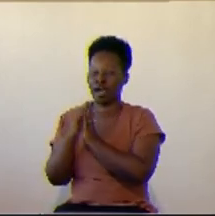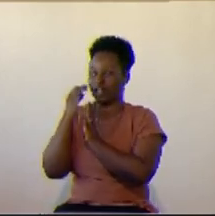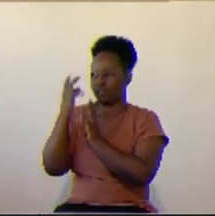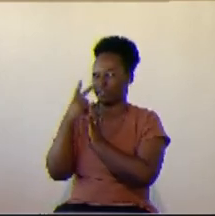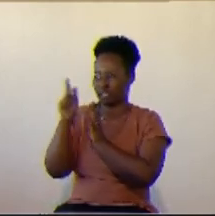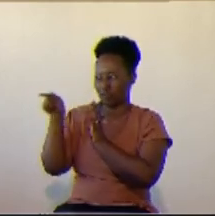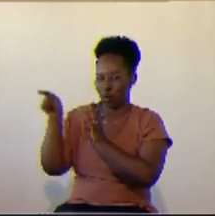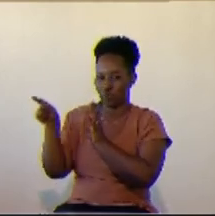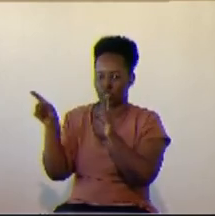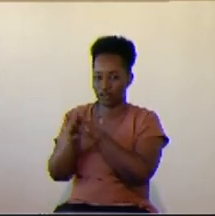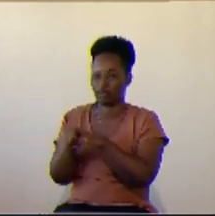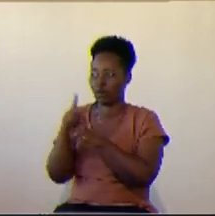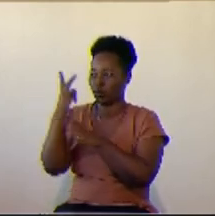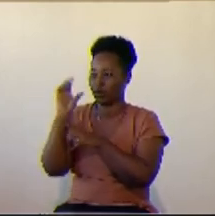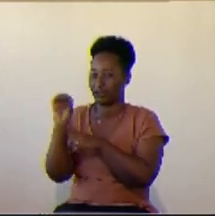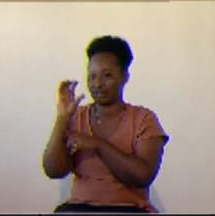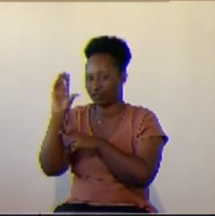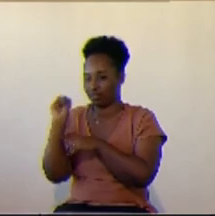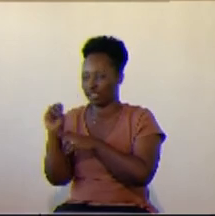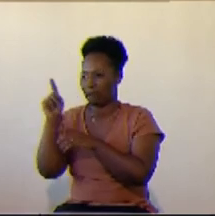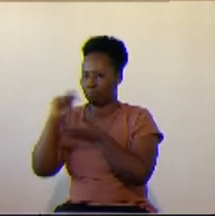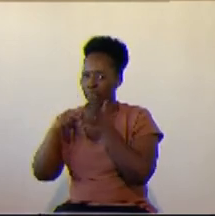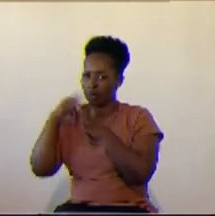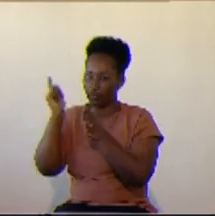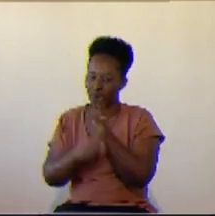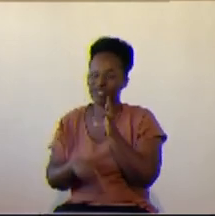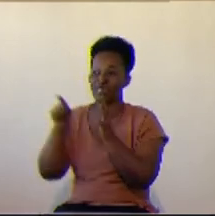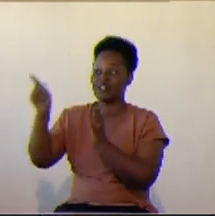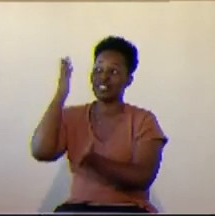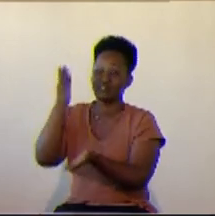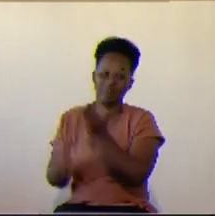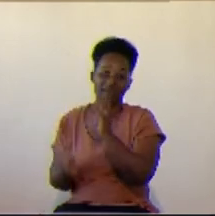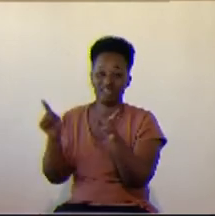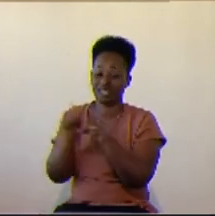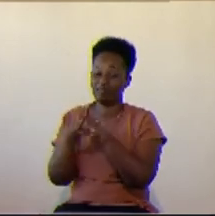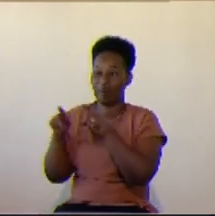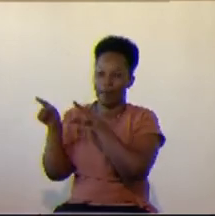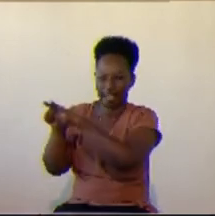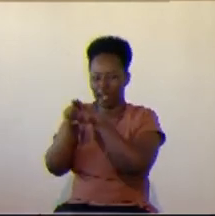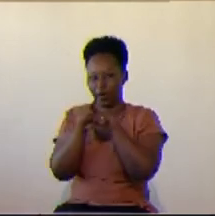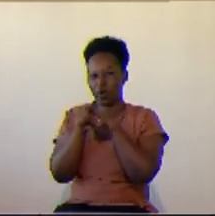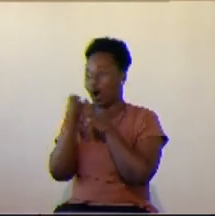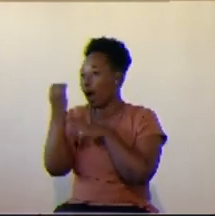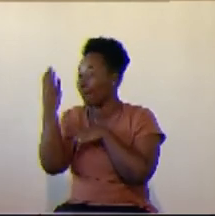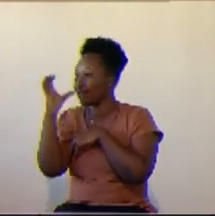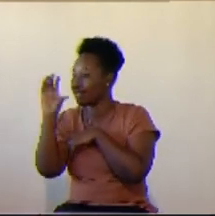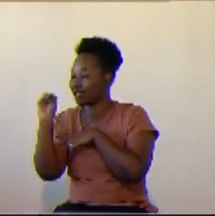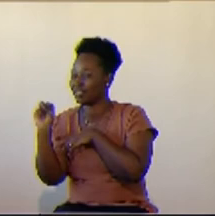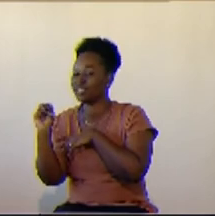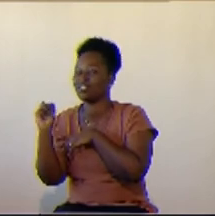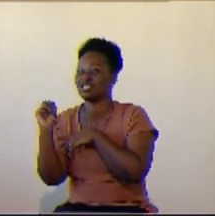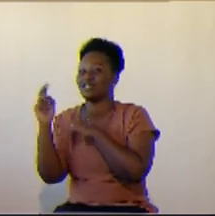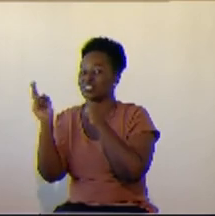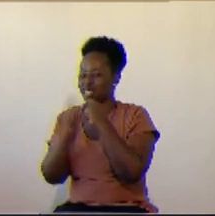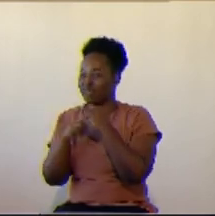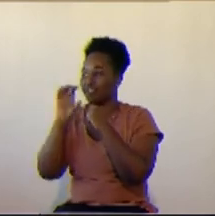also 20 centimeters, what does it mean? This balance here is going to be equal to how many centimeters? 7